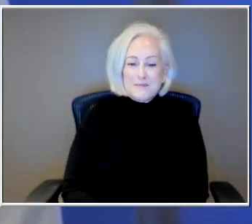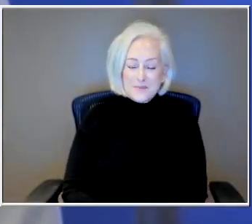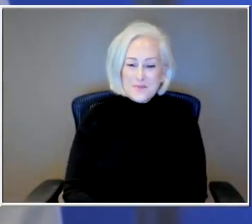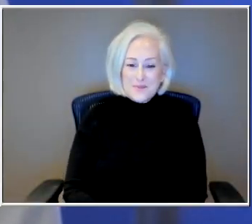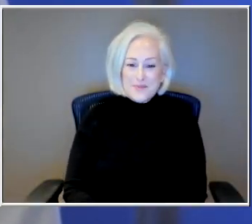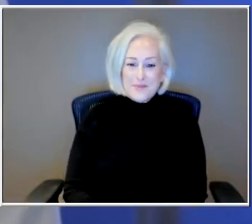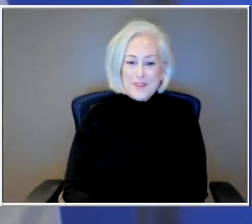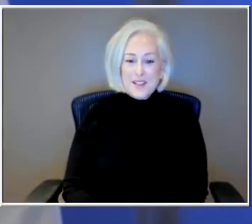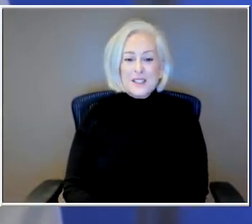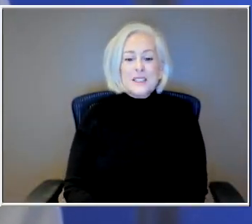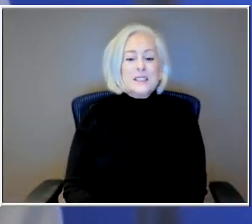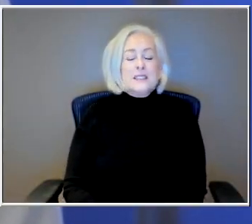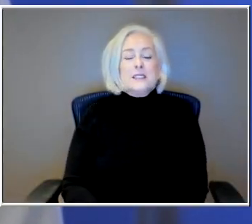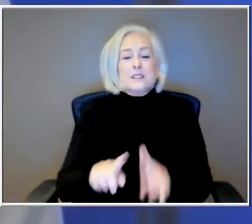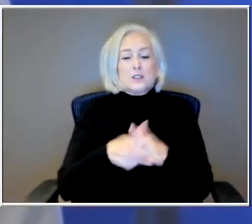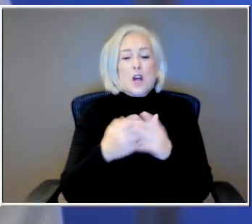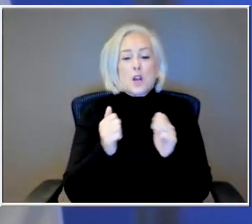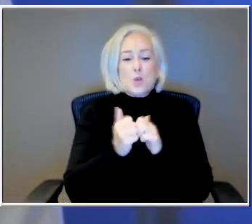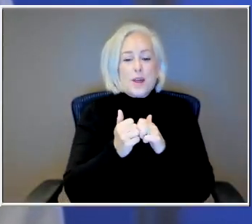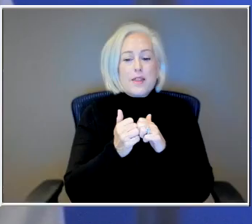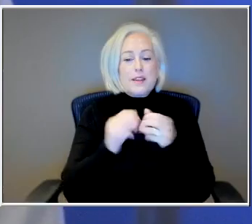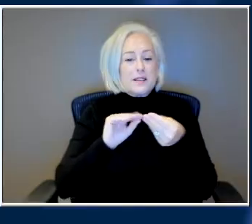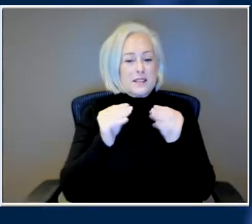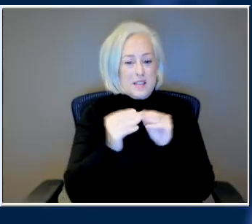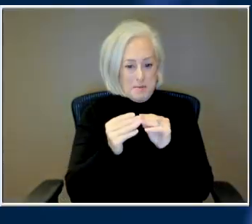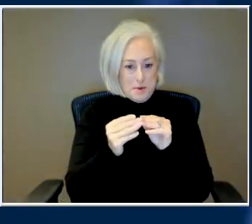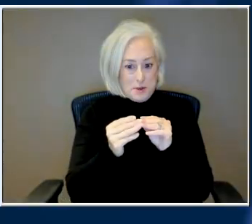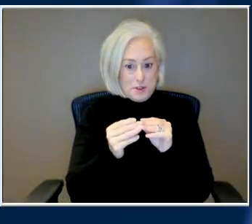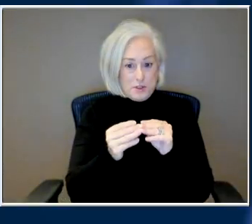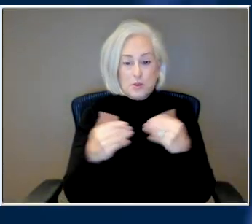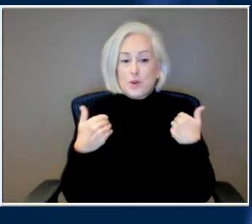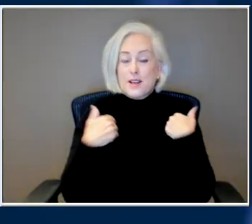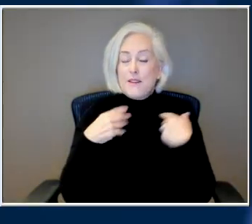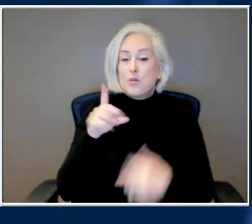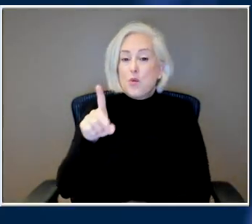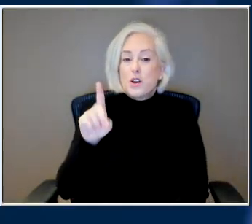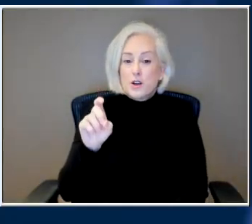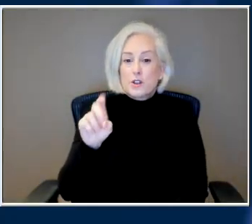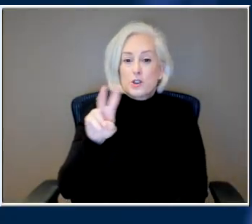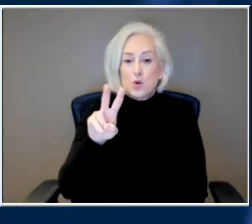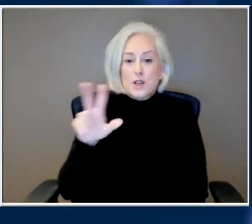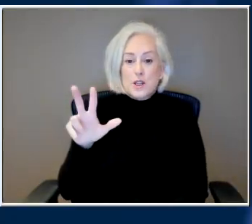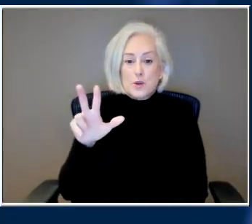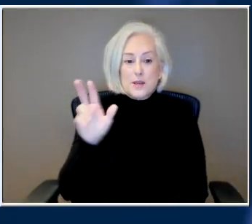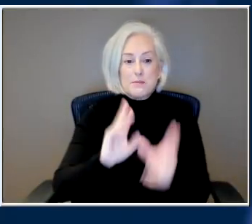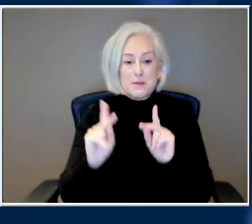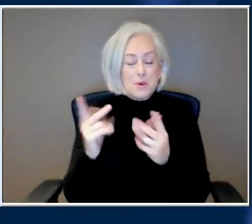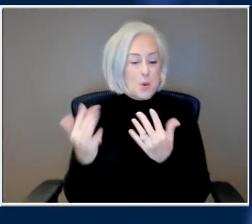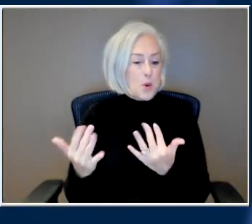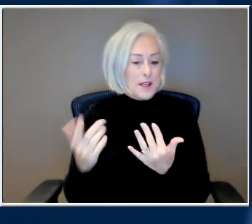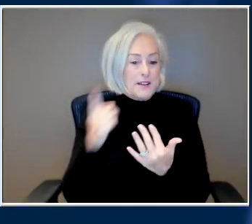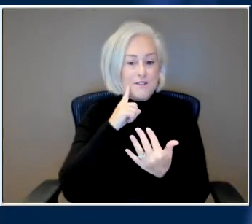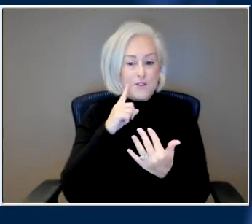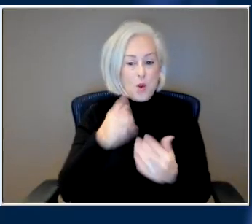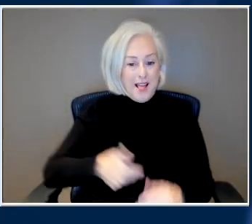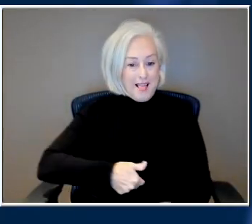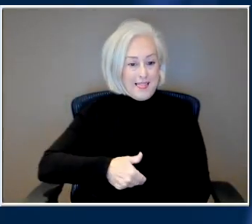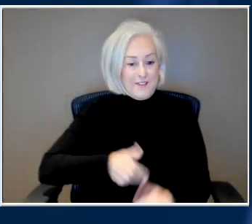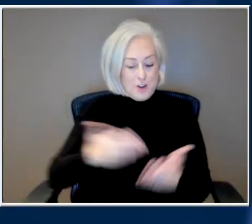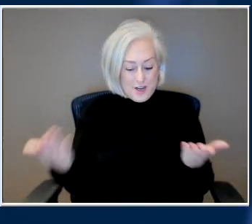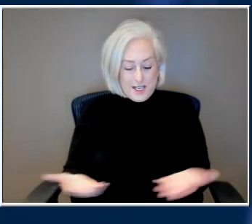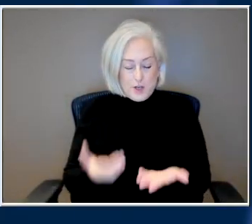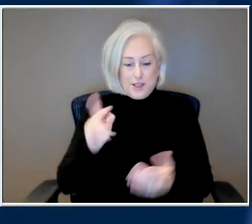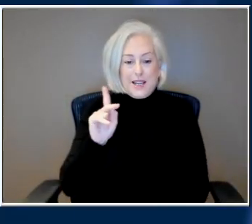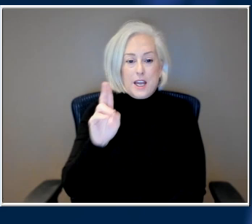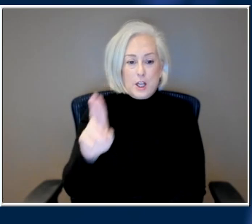just to put this all into context. Right now, we have 123 people waiting for a liver donation here at the health system. But if